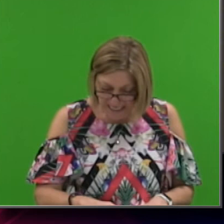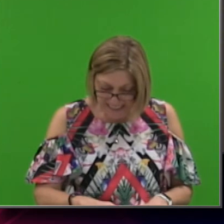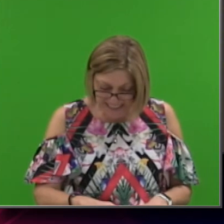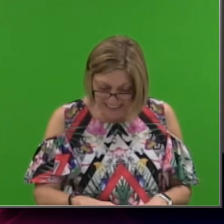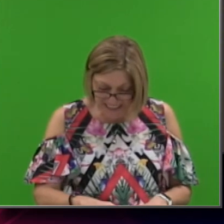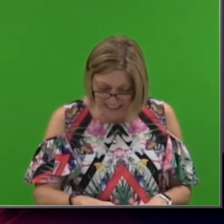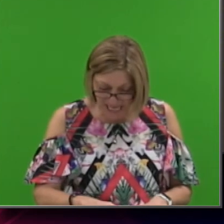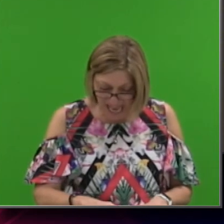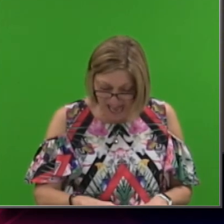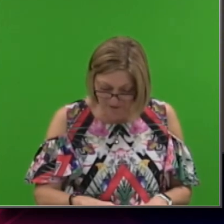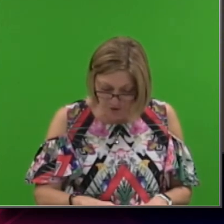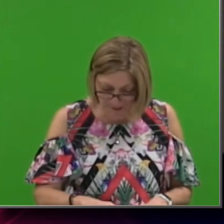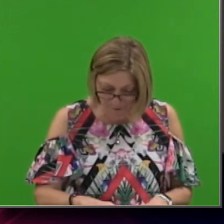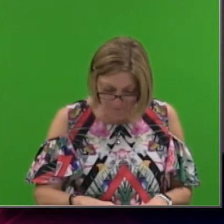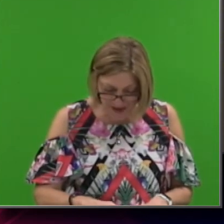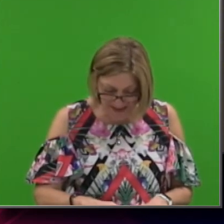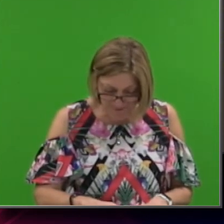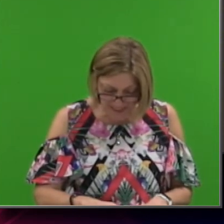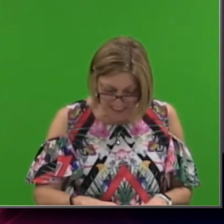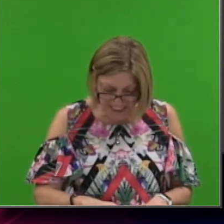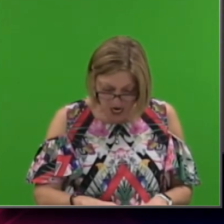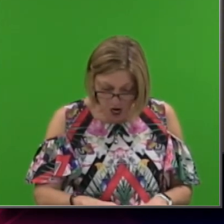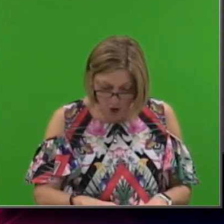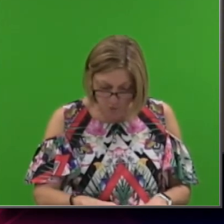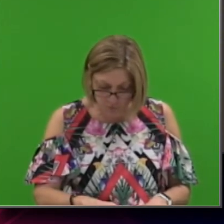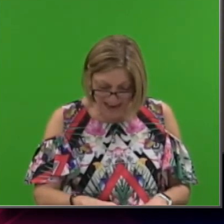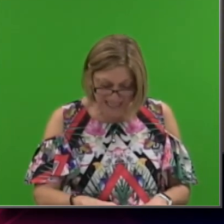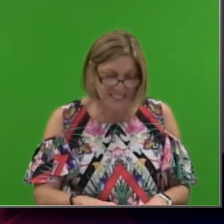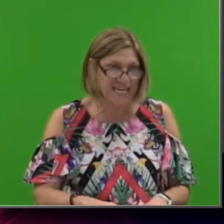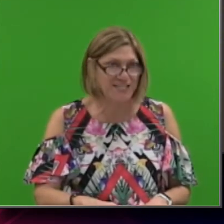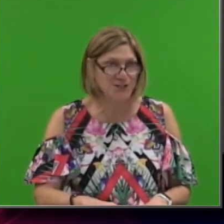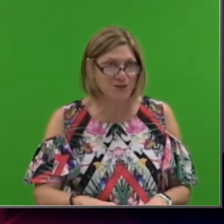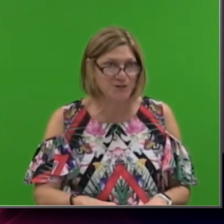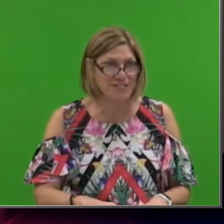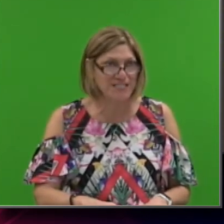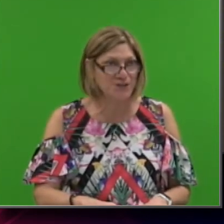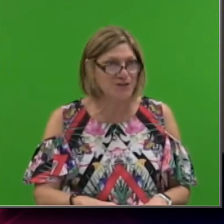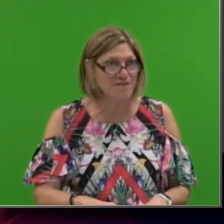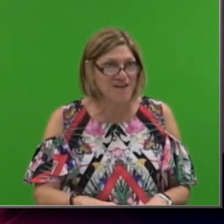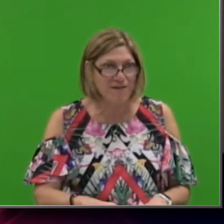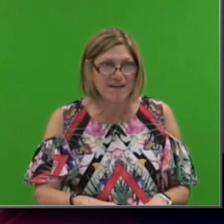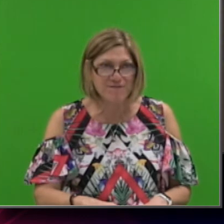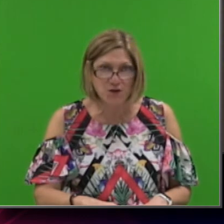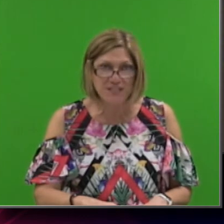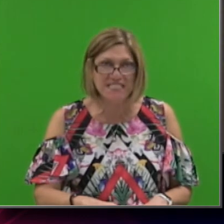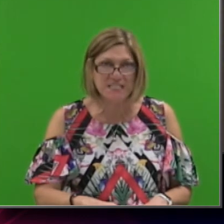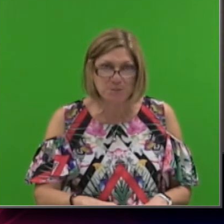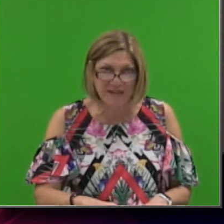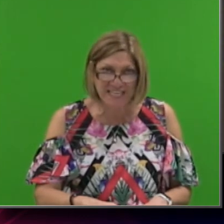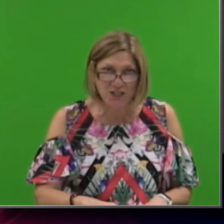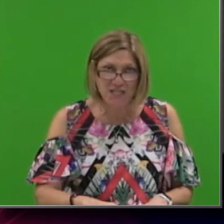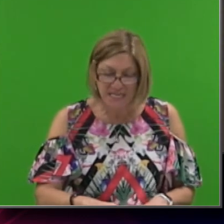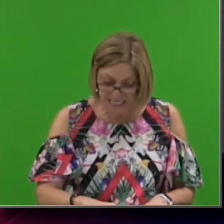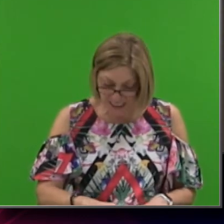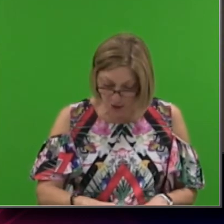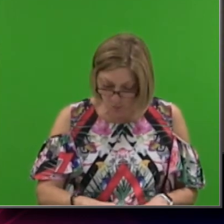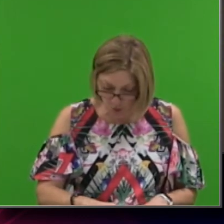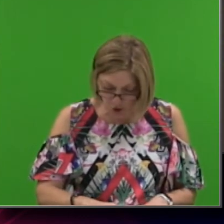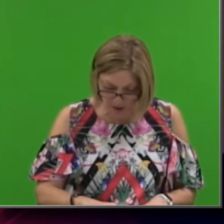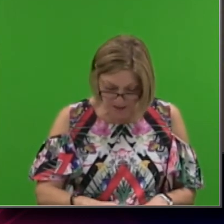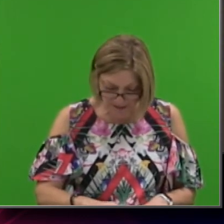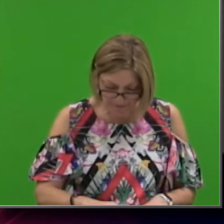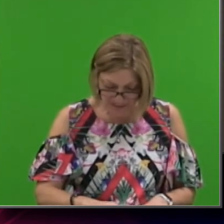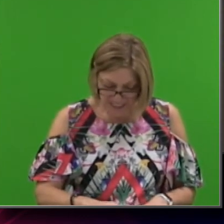thinner until, after about 5 minutes, Arachne had turned into the very first spider in